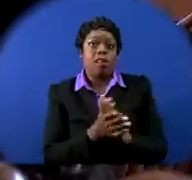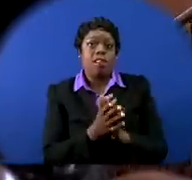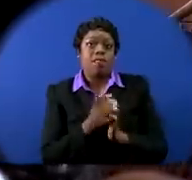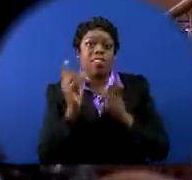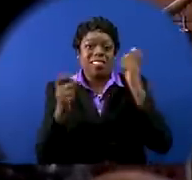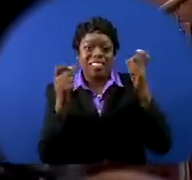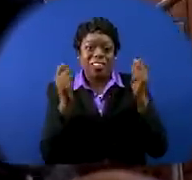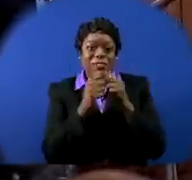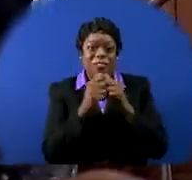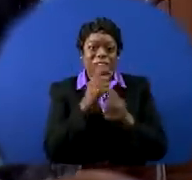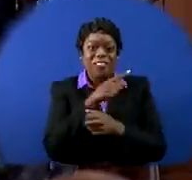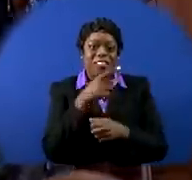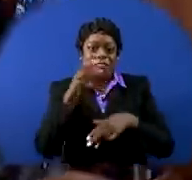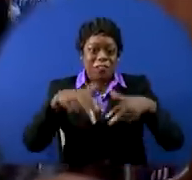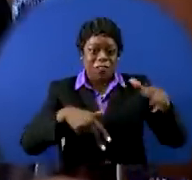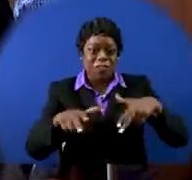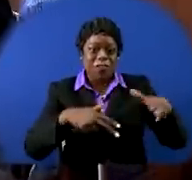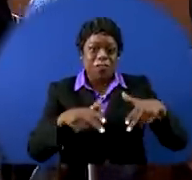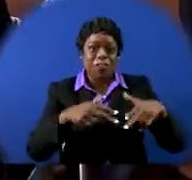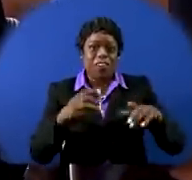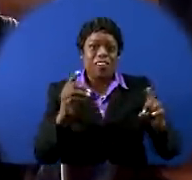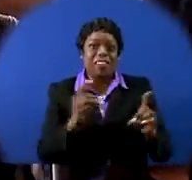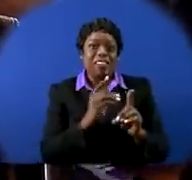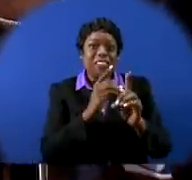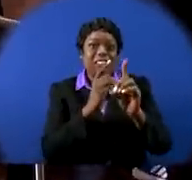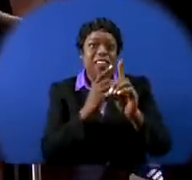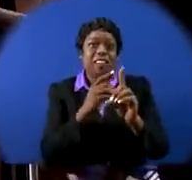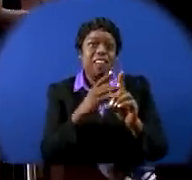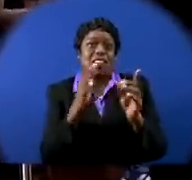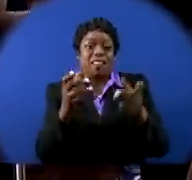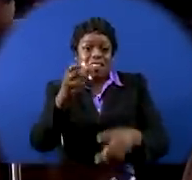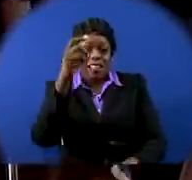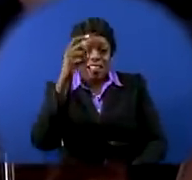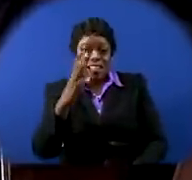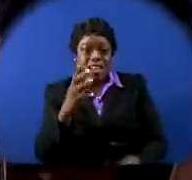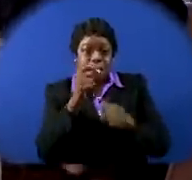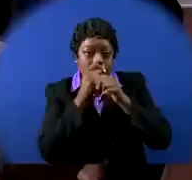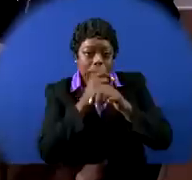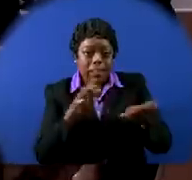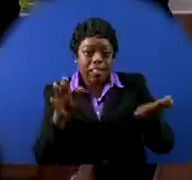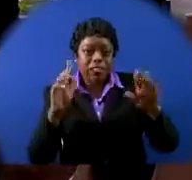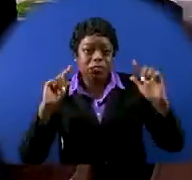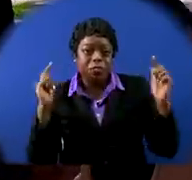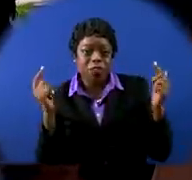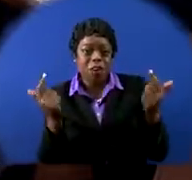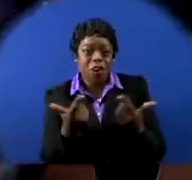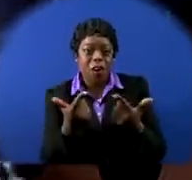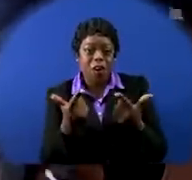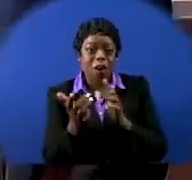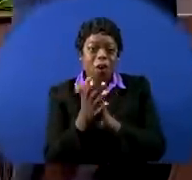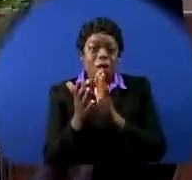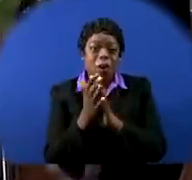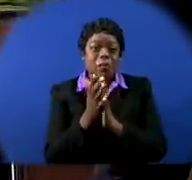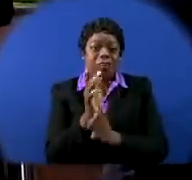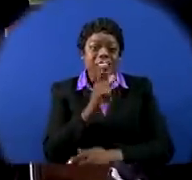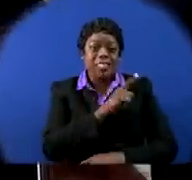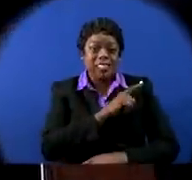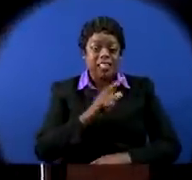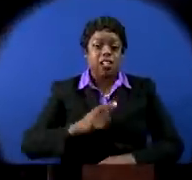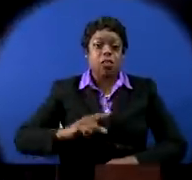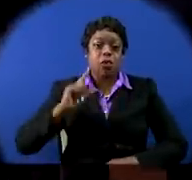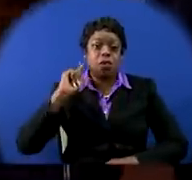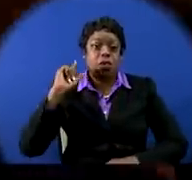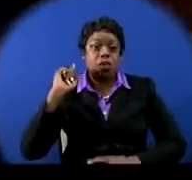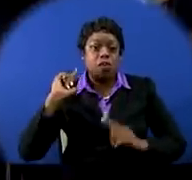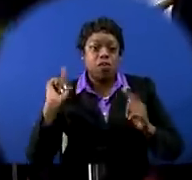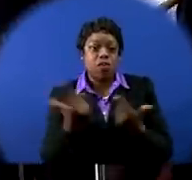celebrate with you as you walk right behind Deacon Reverend Moses. God bless you, one and all. Praise the Lord for each one